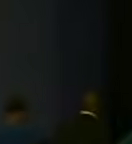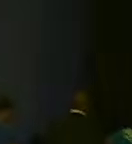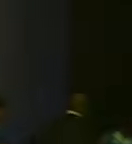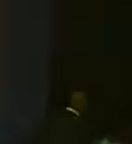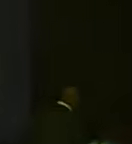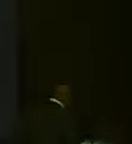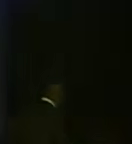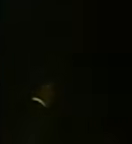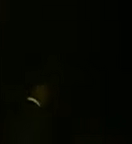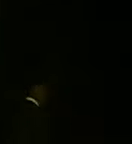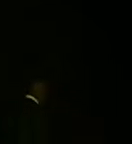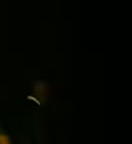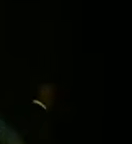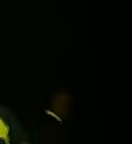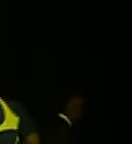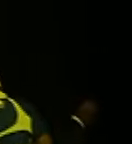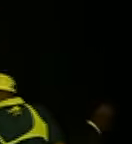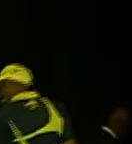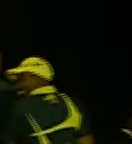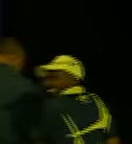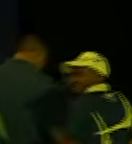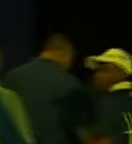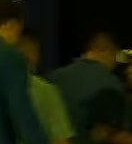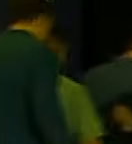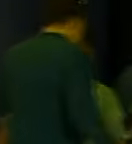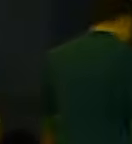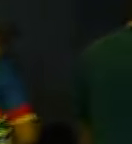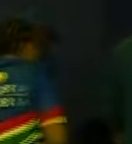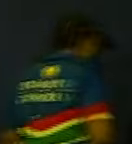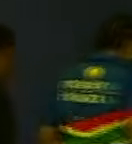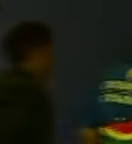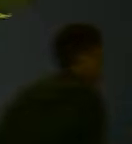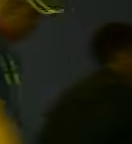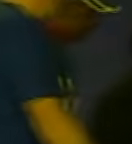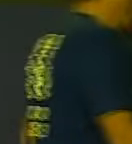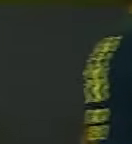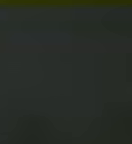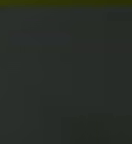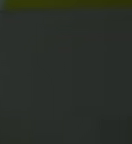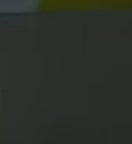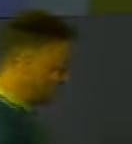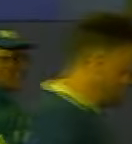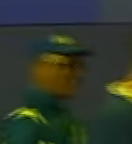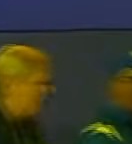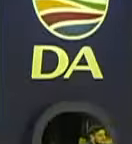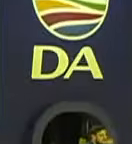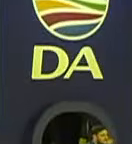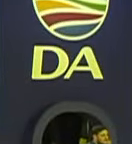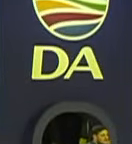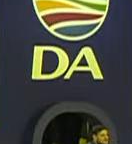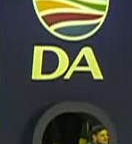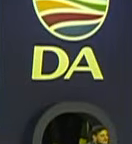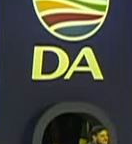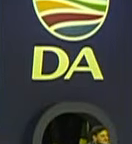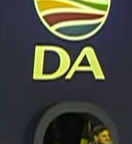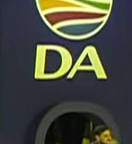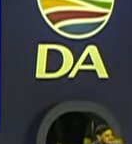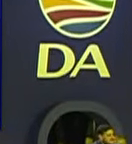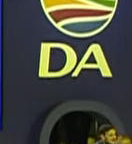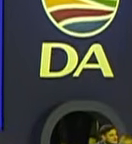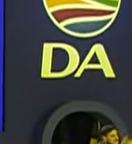Now, of course, this is a shared award, and the next region to come up on stage, and you all know it's from Gauteng